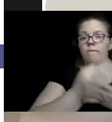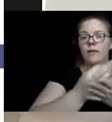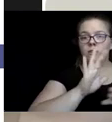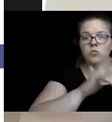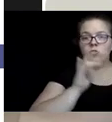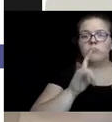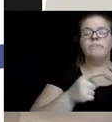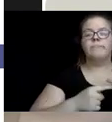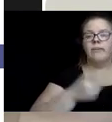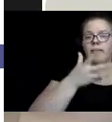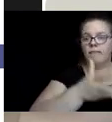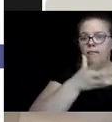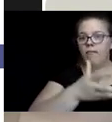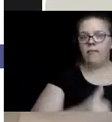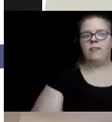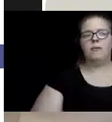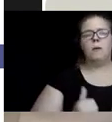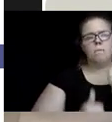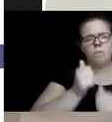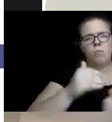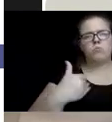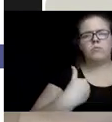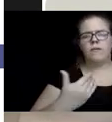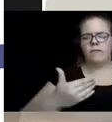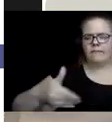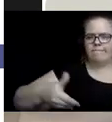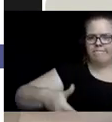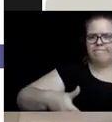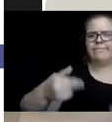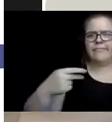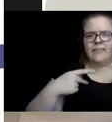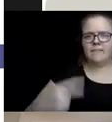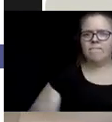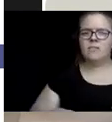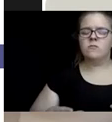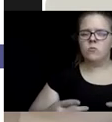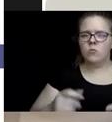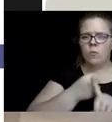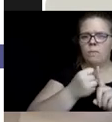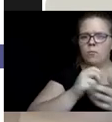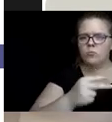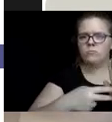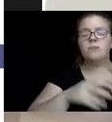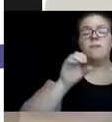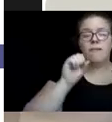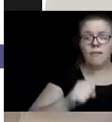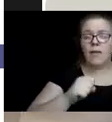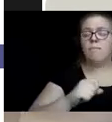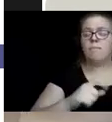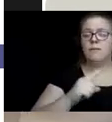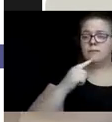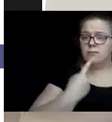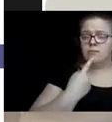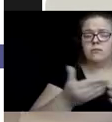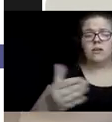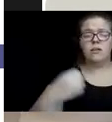neglect. And most have a sense on what physical abuse might be. And yes, it can be those severe things, a hit,